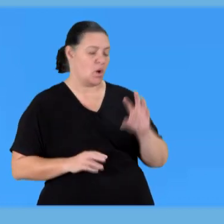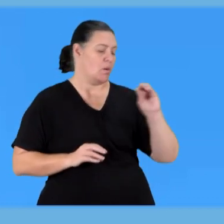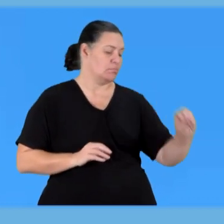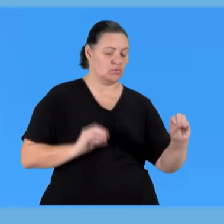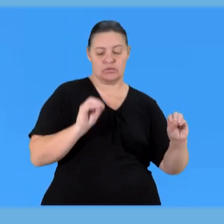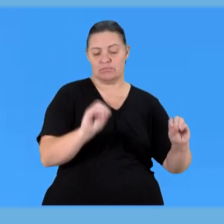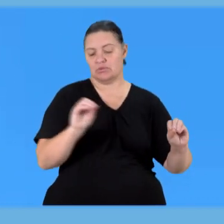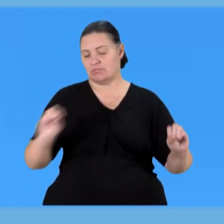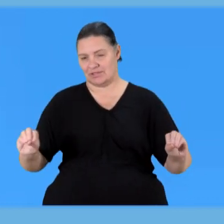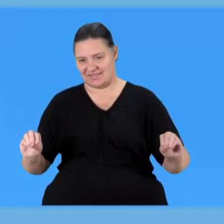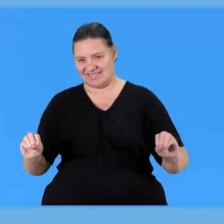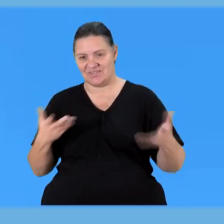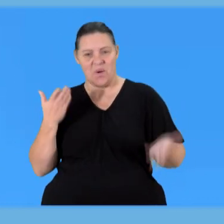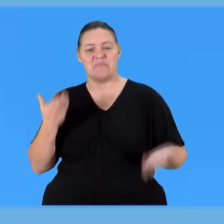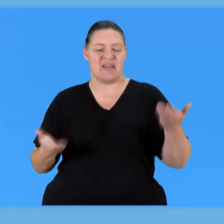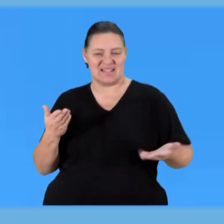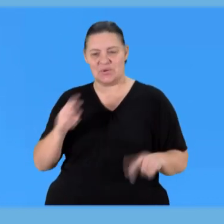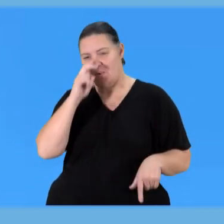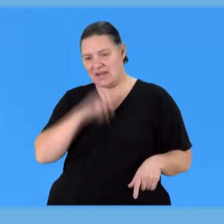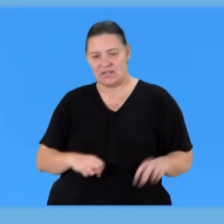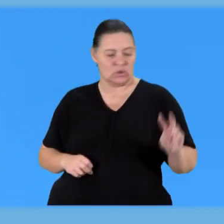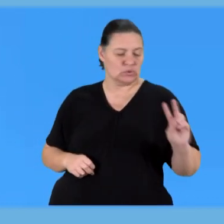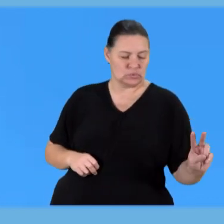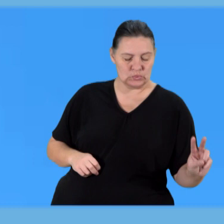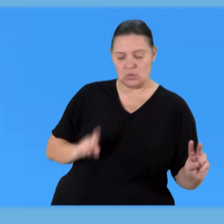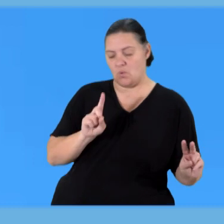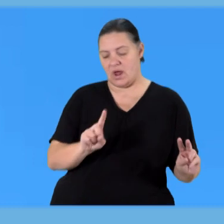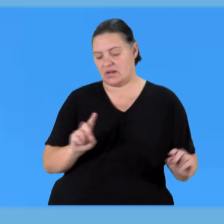already because we said, in order for us to balance,